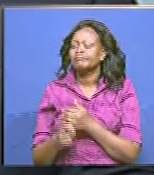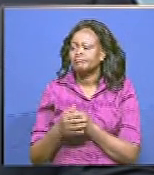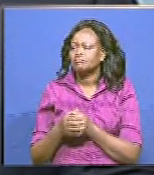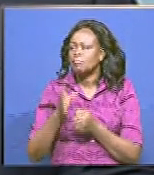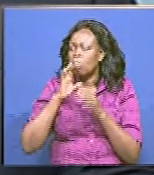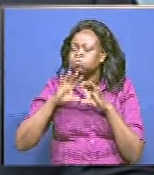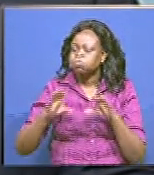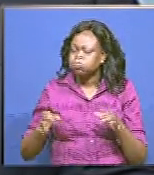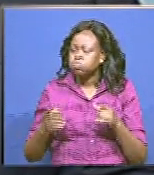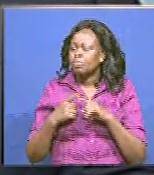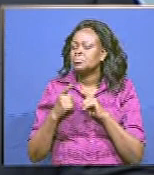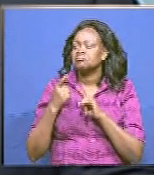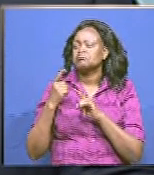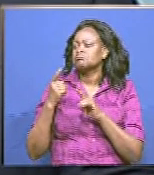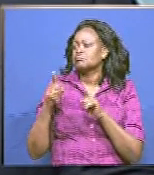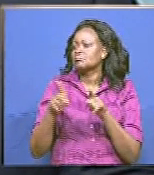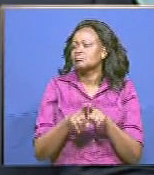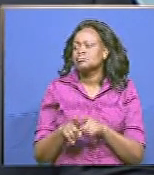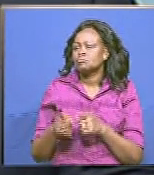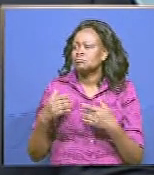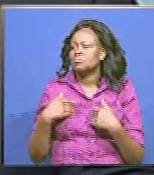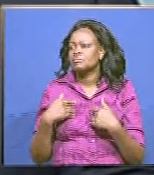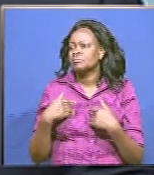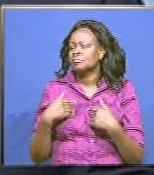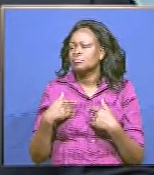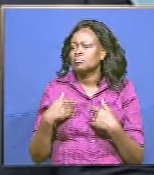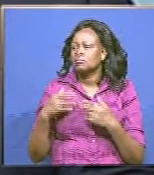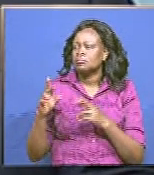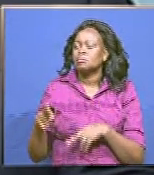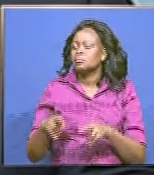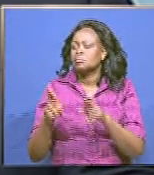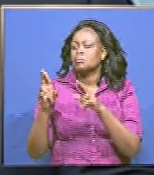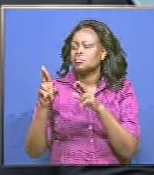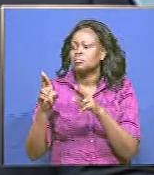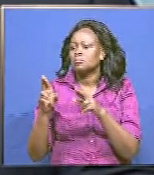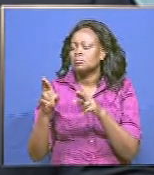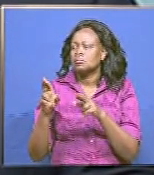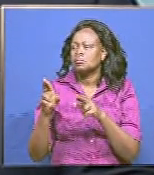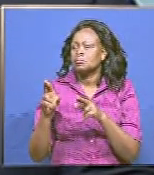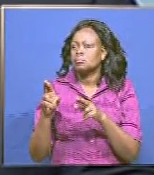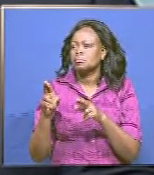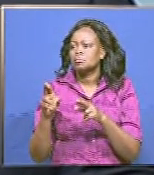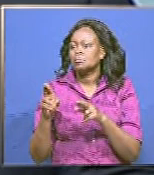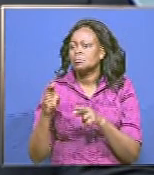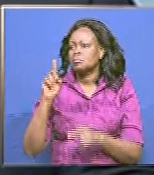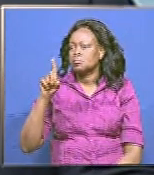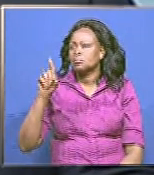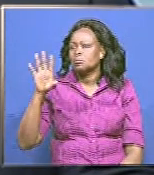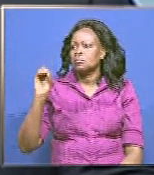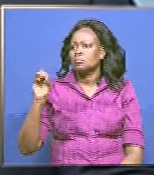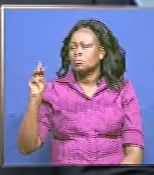from that, we have within Tana the river. We have a